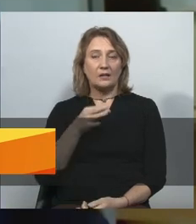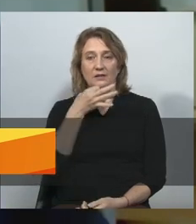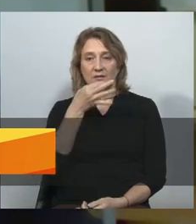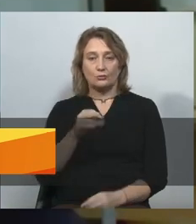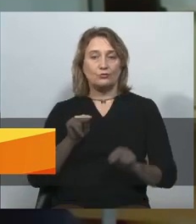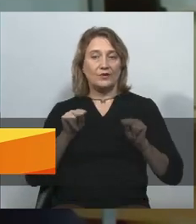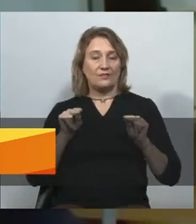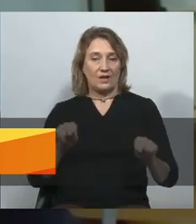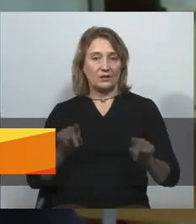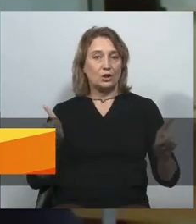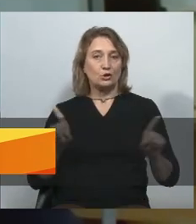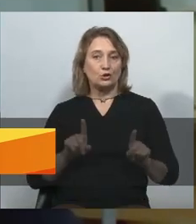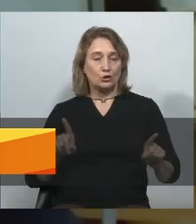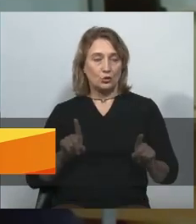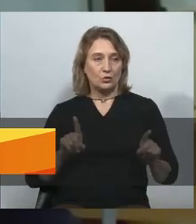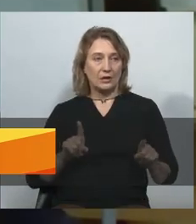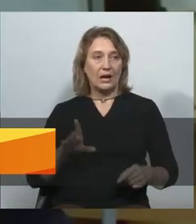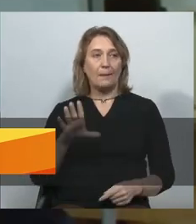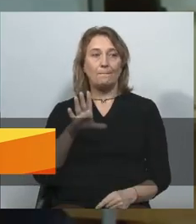But I shall be honest with you.